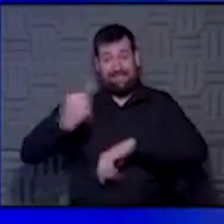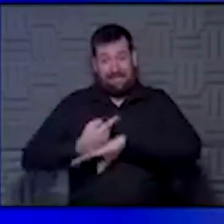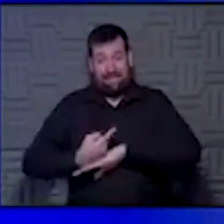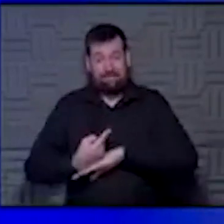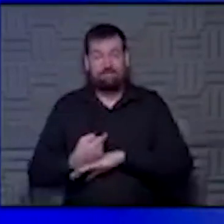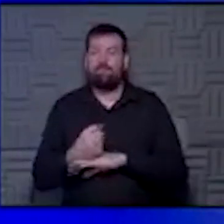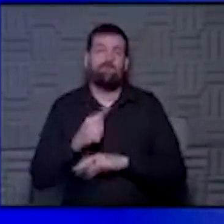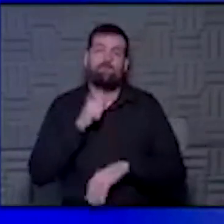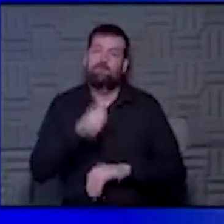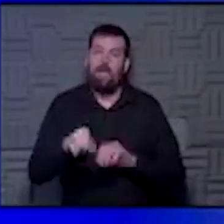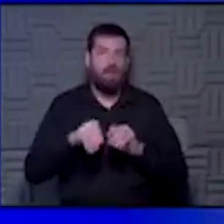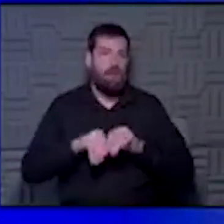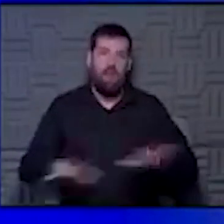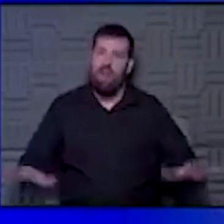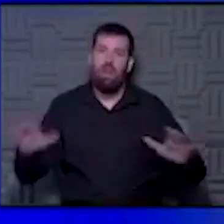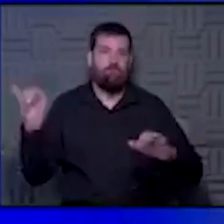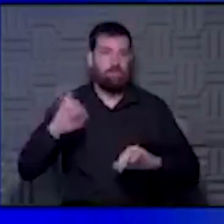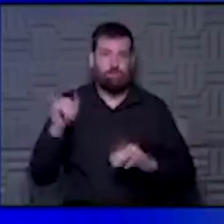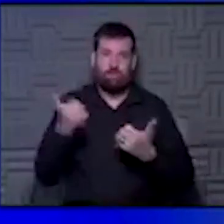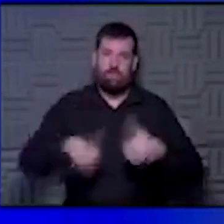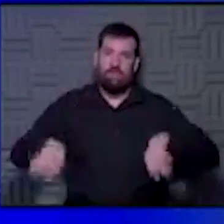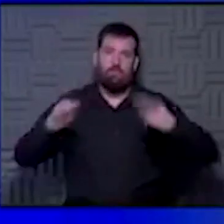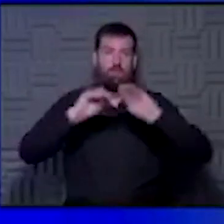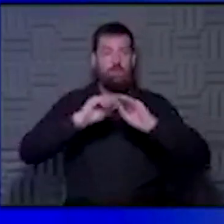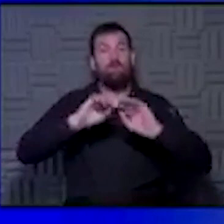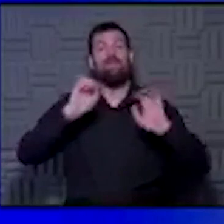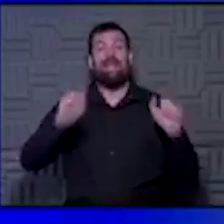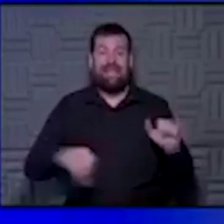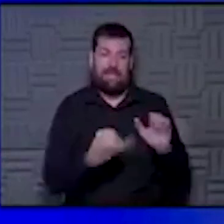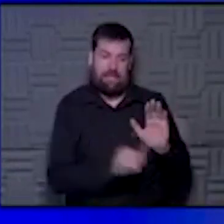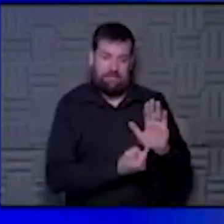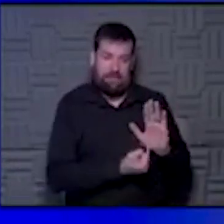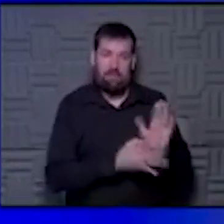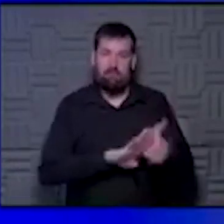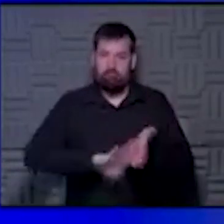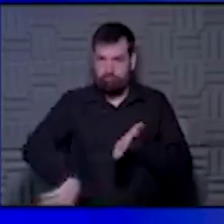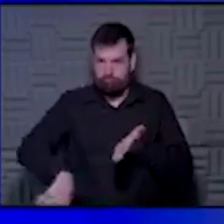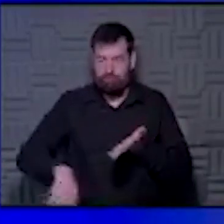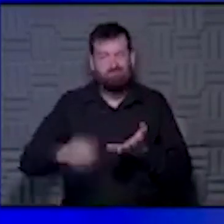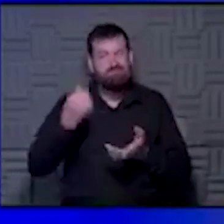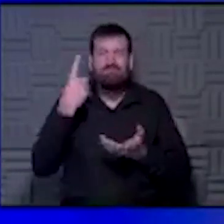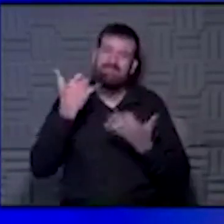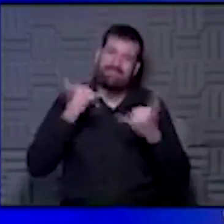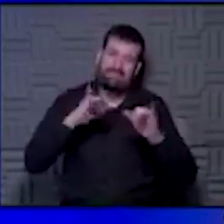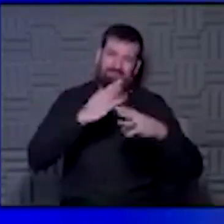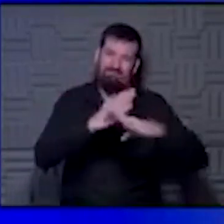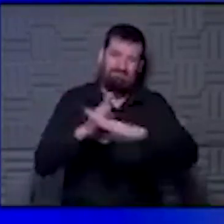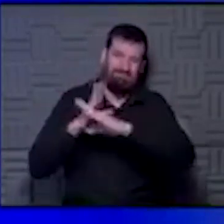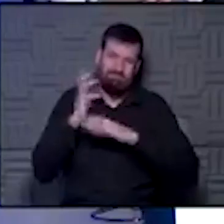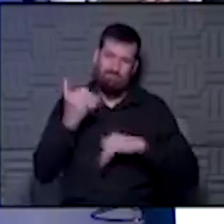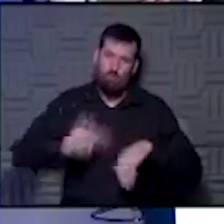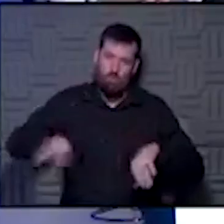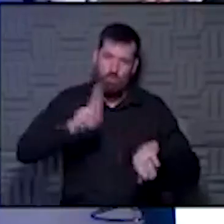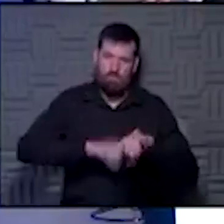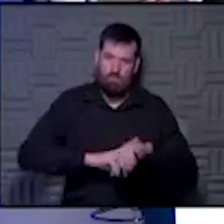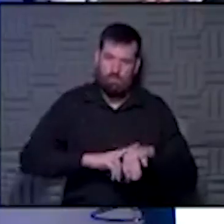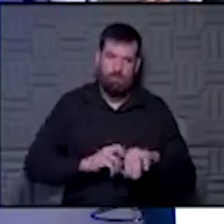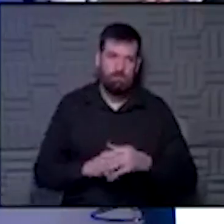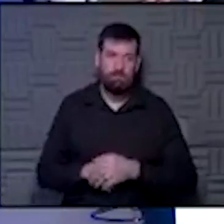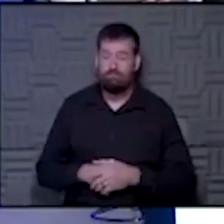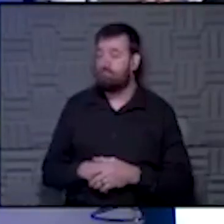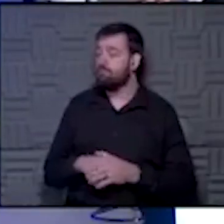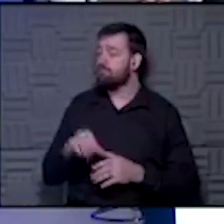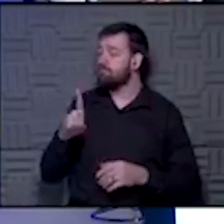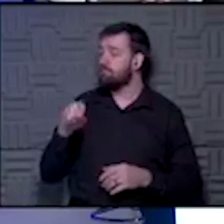uninfectious. And they could get out of isolation. They still keep precautions as usual.